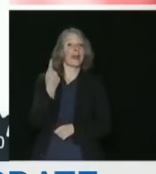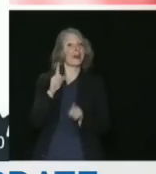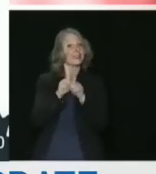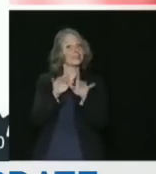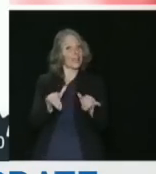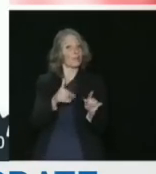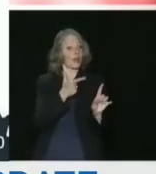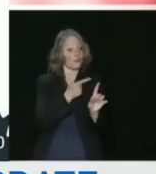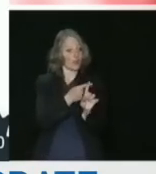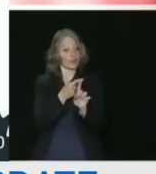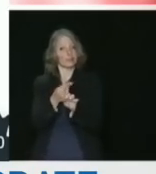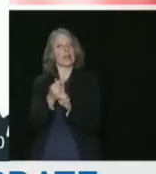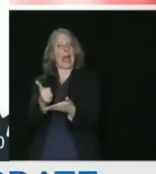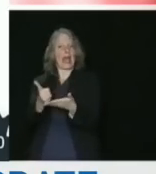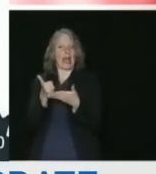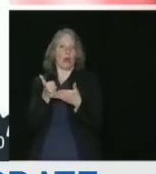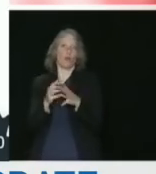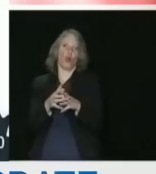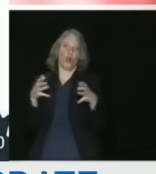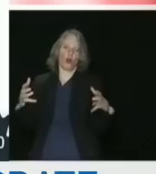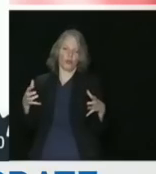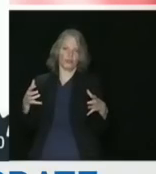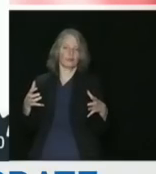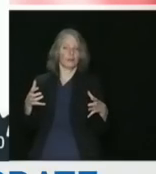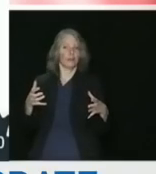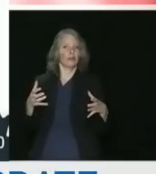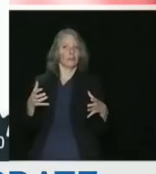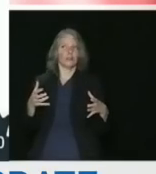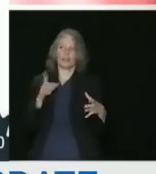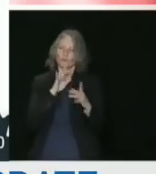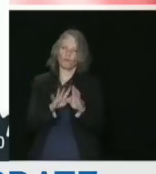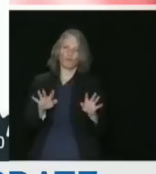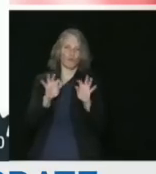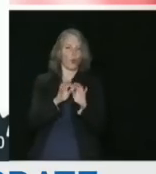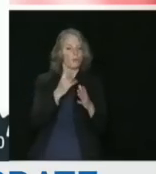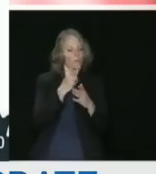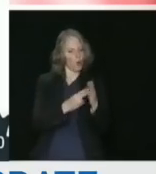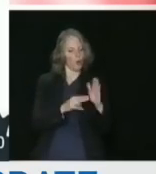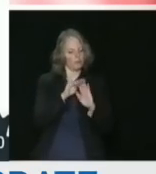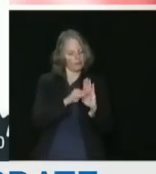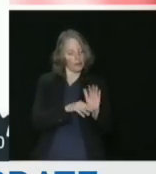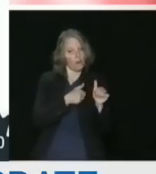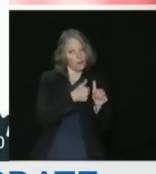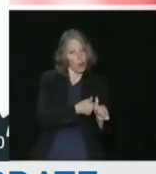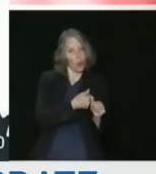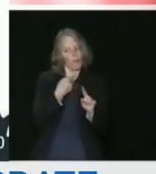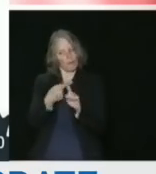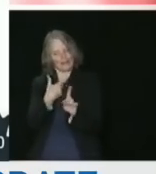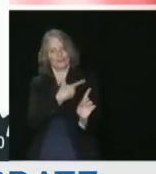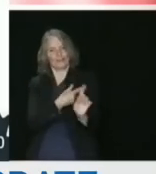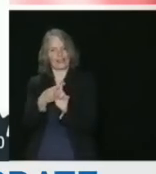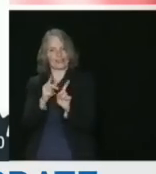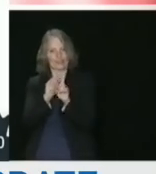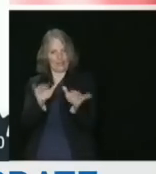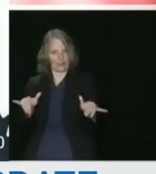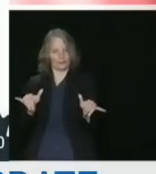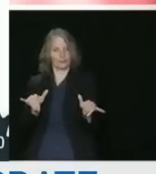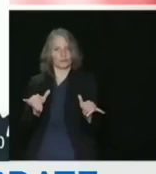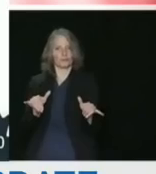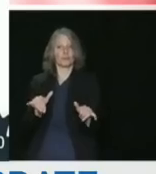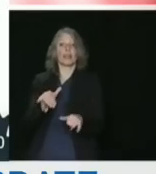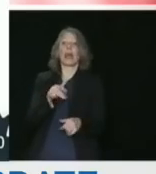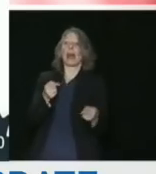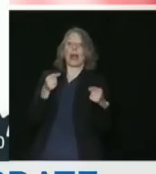beginning to help, but our efforts are crucial as rollout continues. Individual precautions are important everywhere, and where